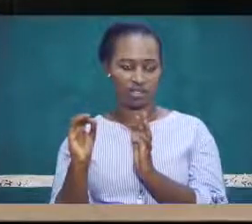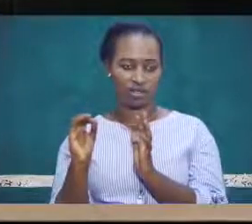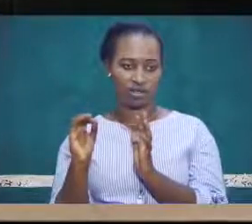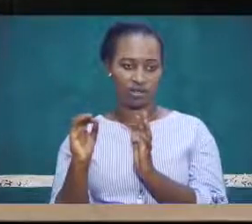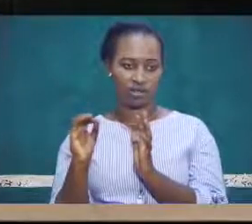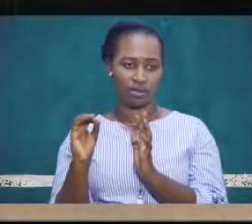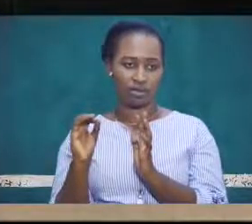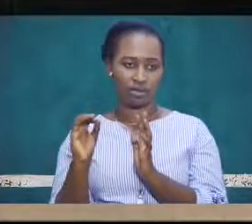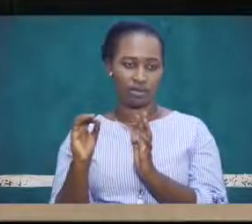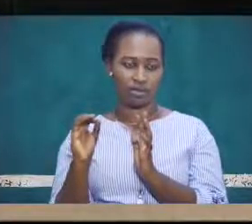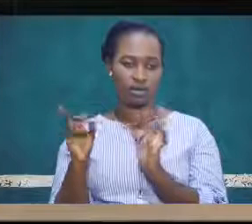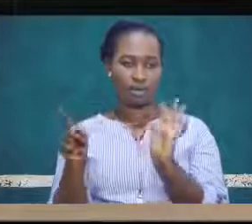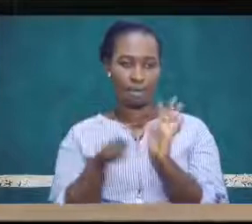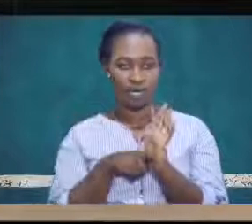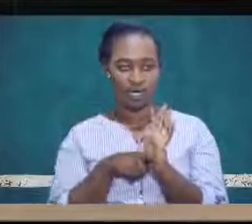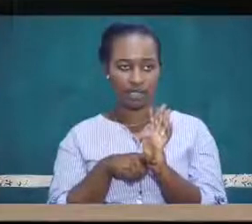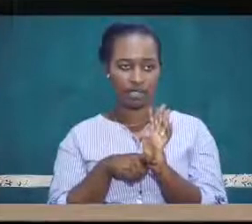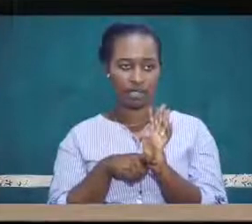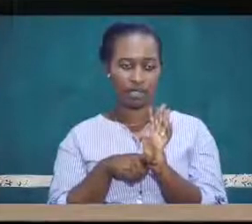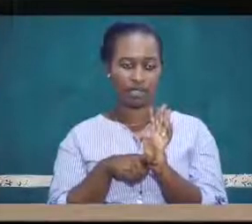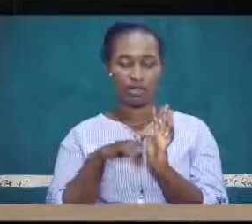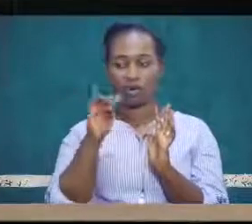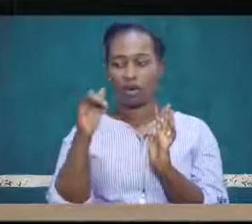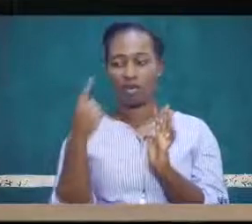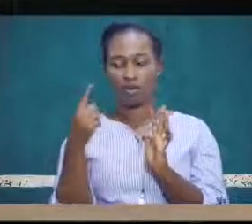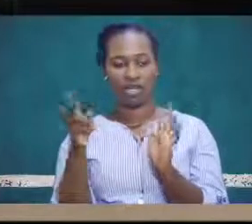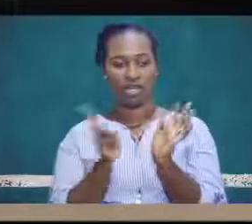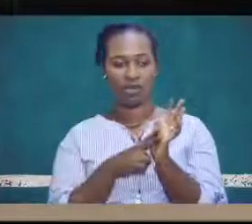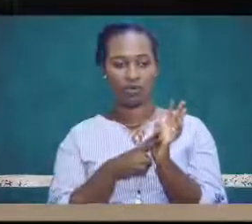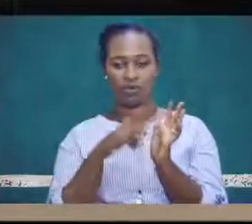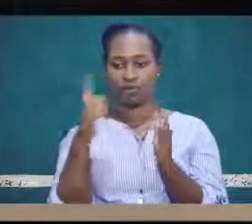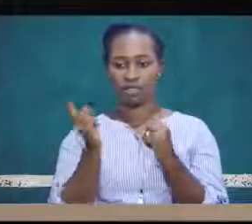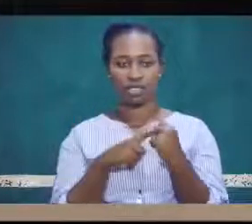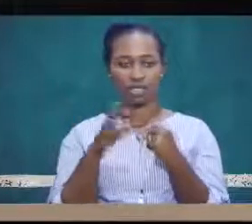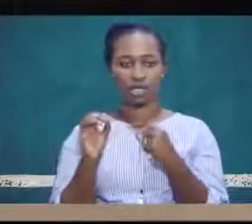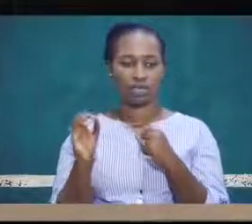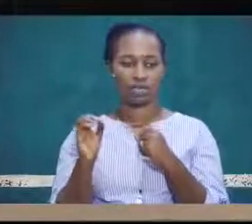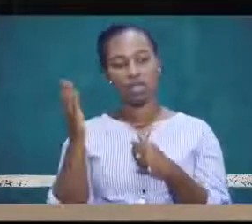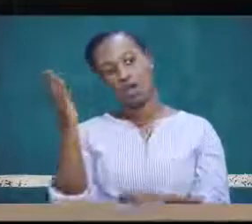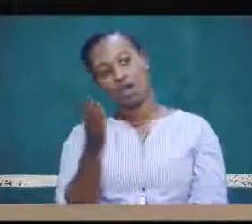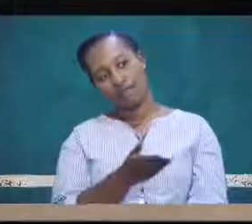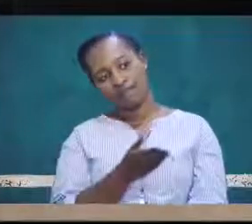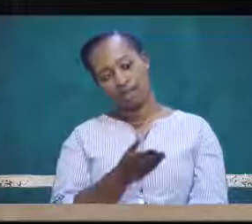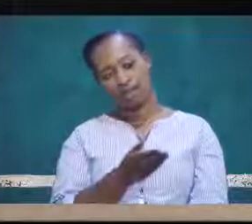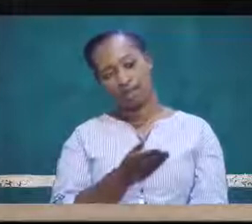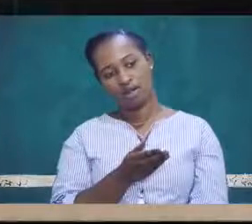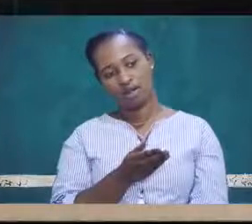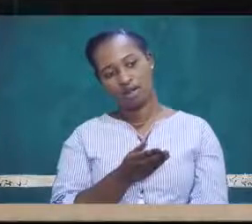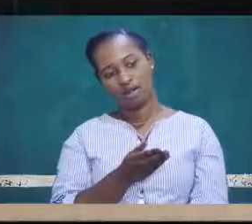have 500 minus our y1, which is 600, over